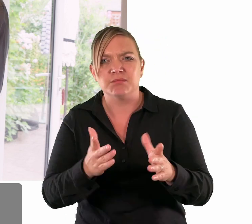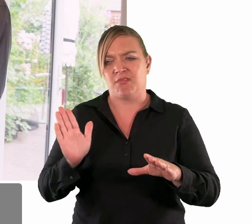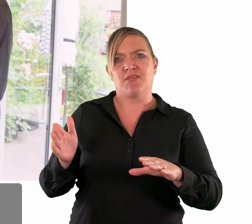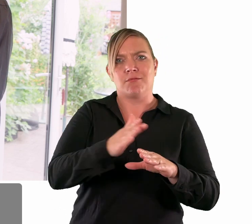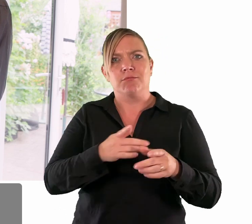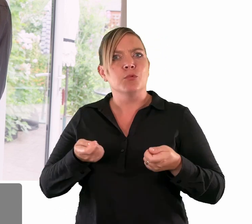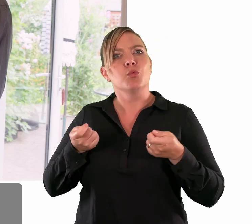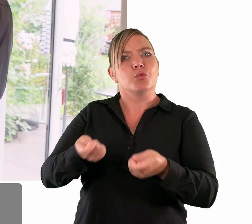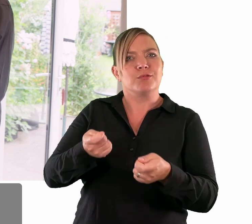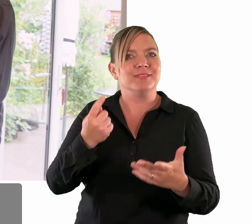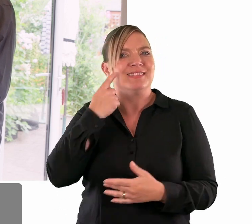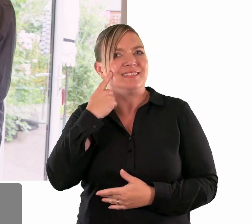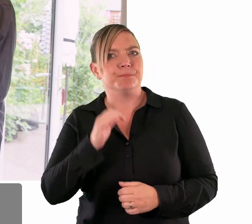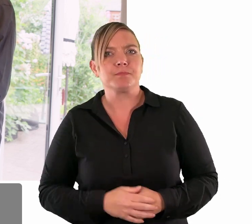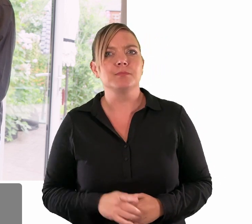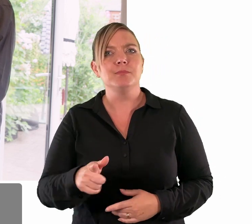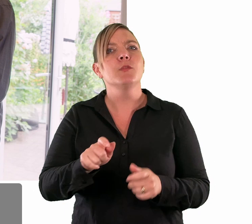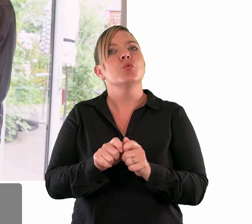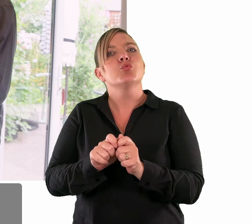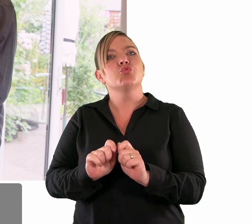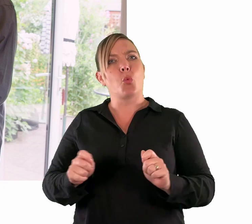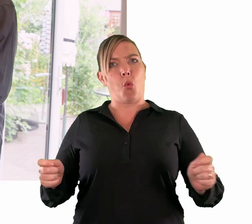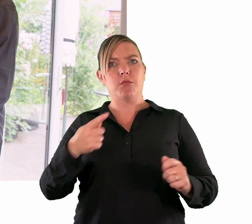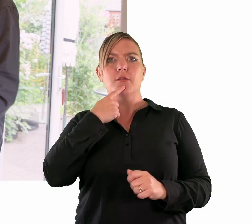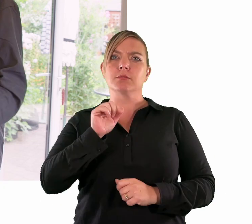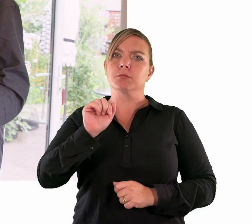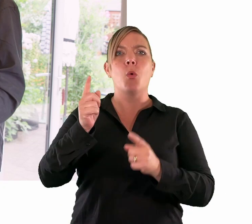his work on Shabbat, which is the seventh day.